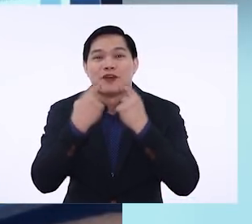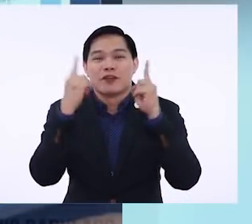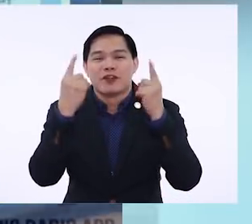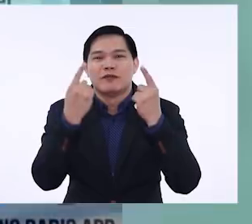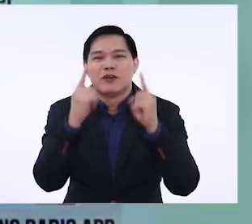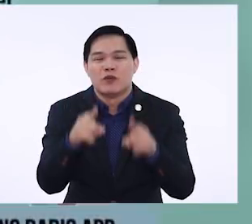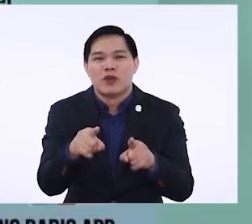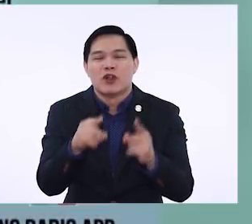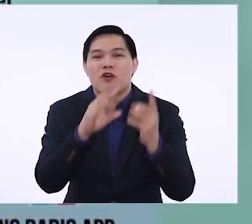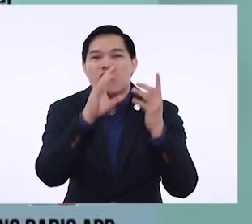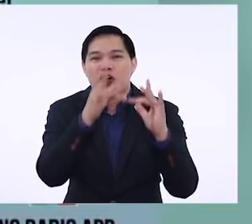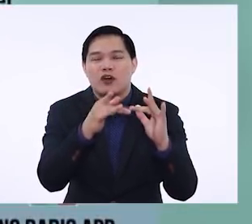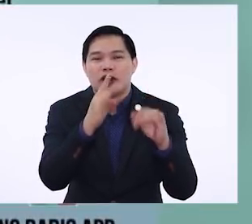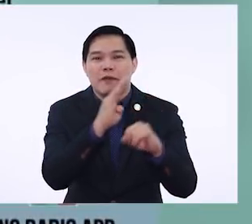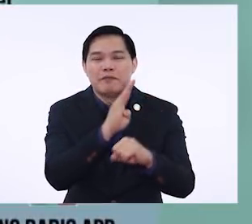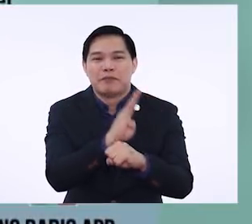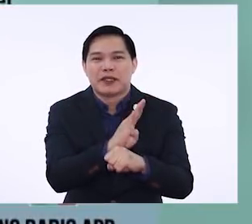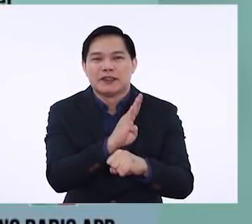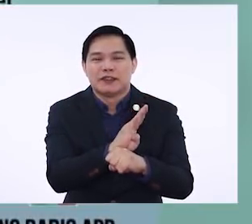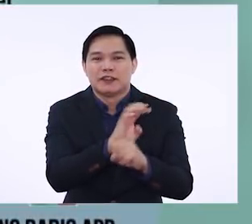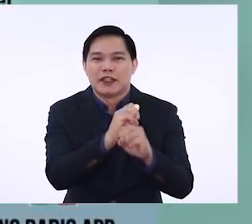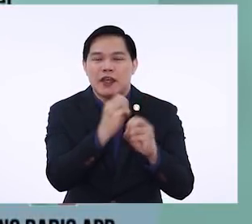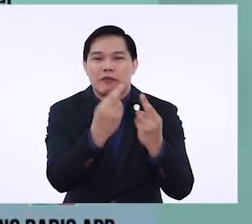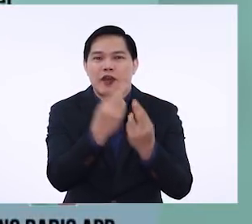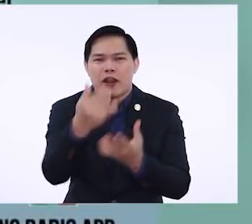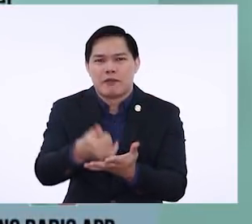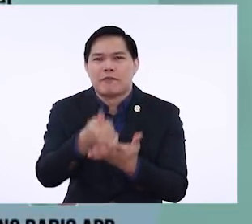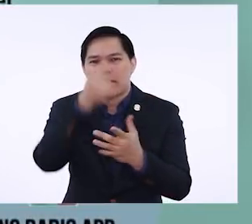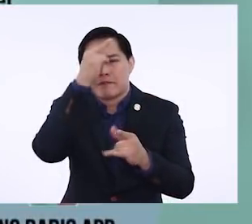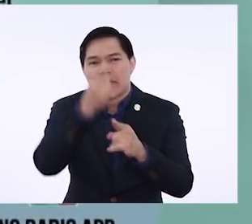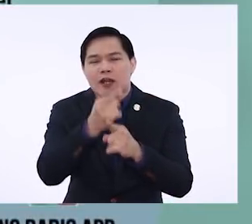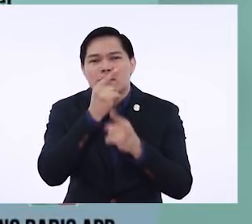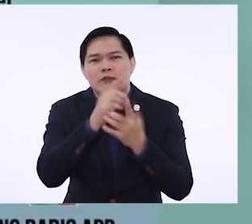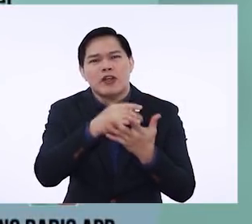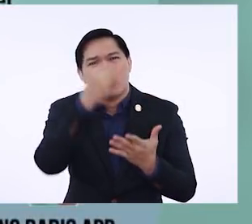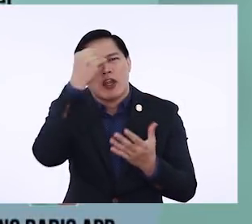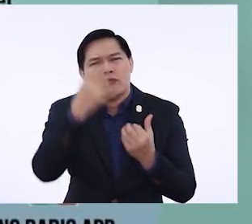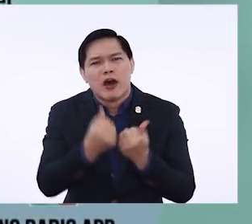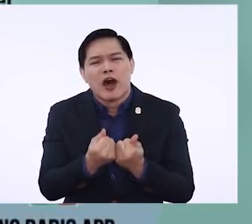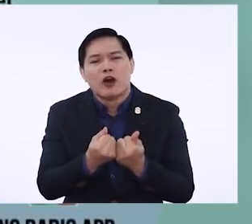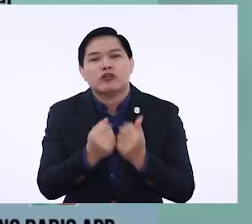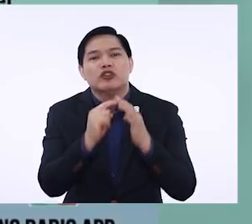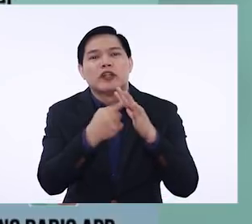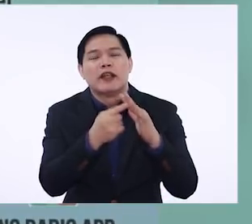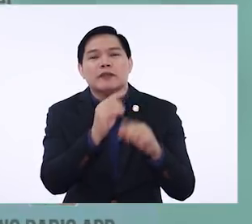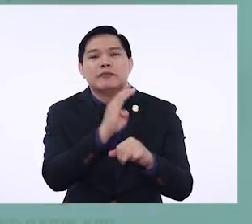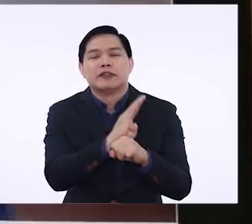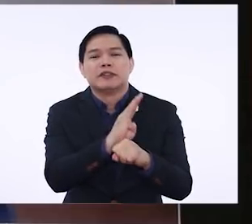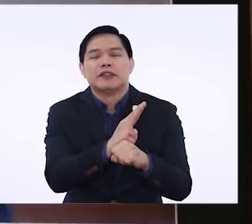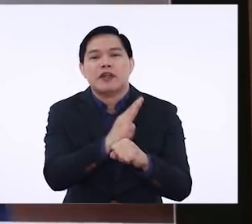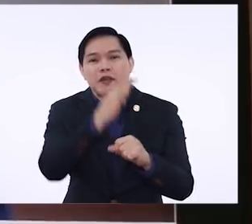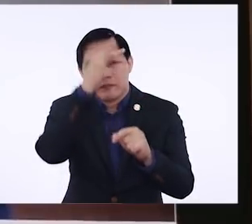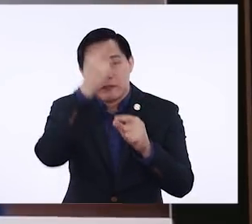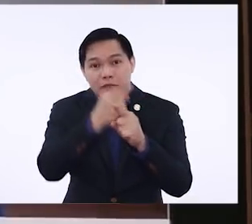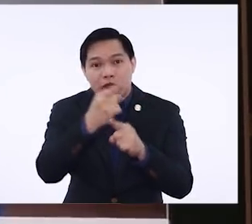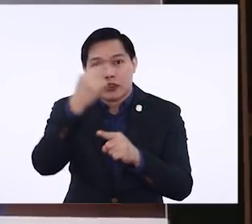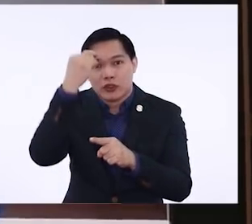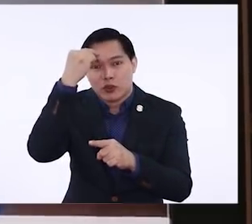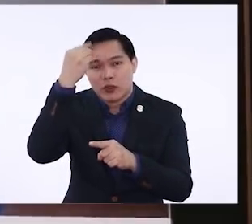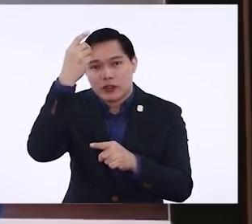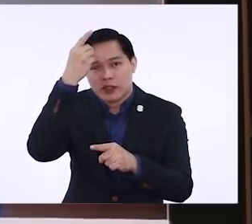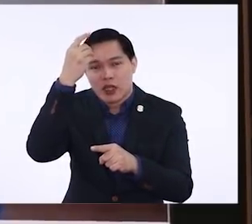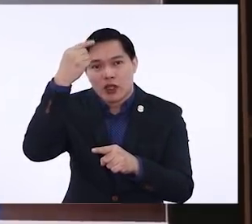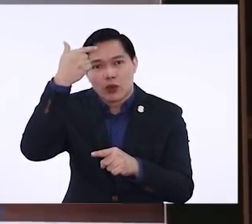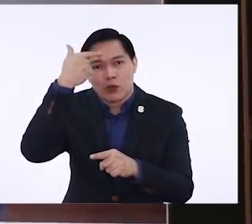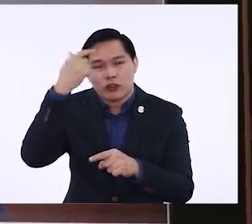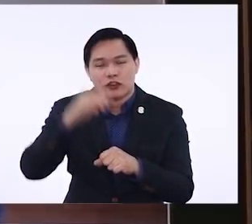successfully held an online business seminar to help our brethren learn about how to start a business. Brother Noel de Guzman, an